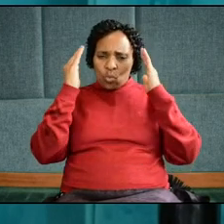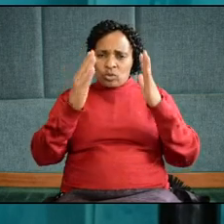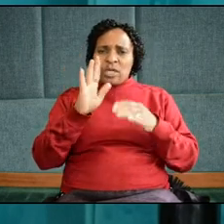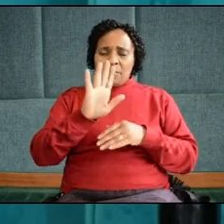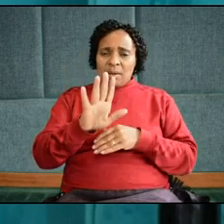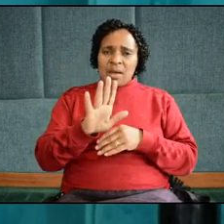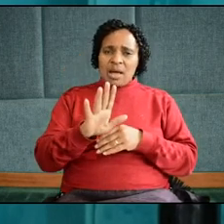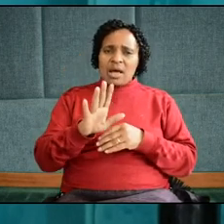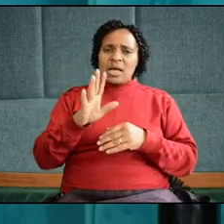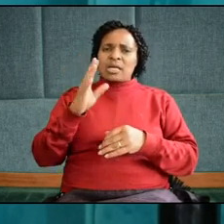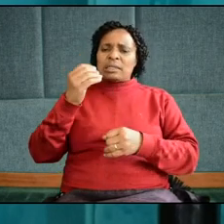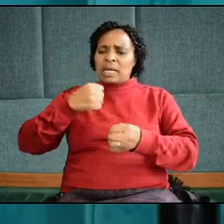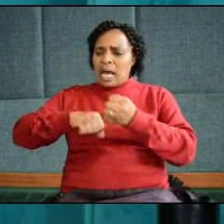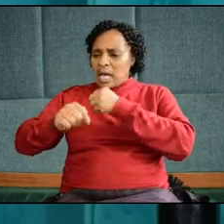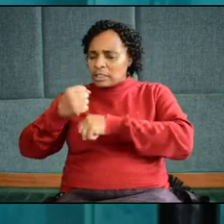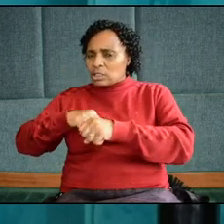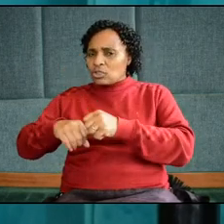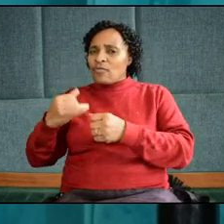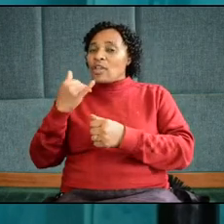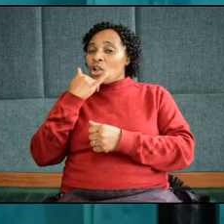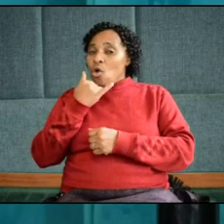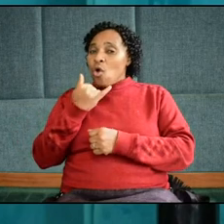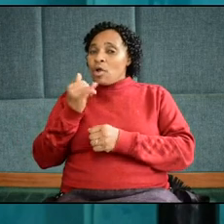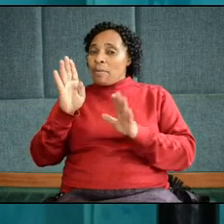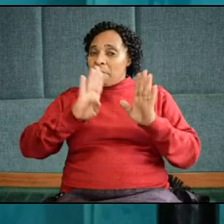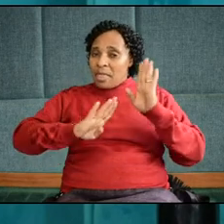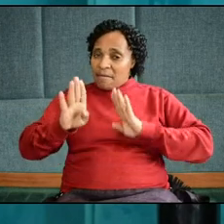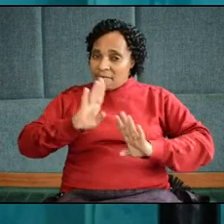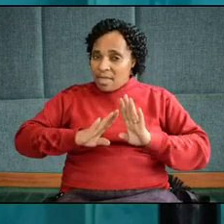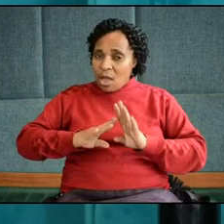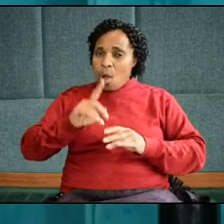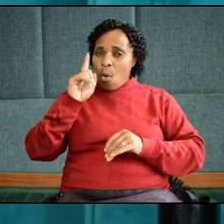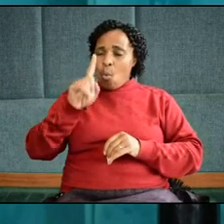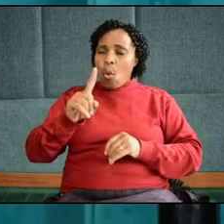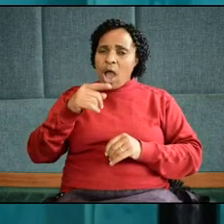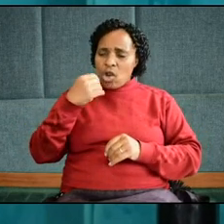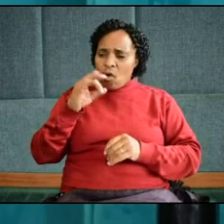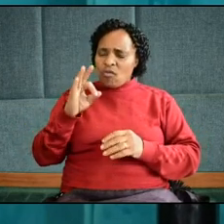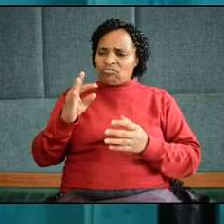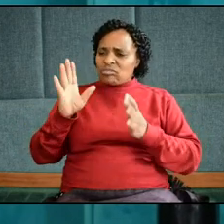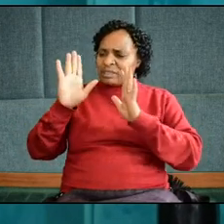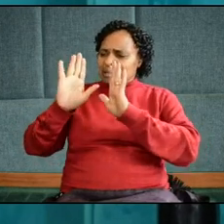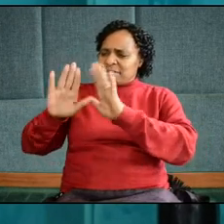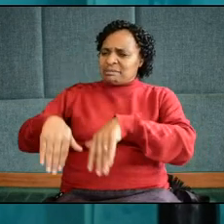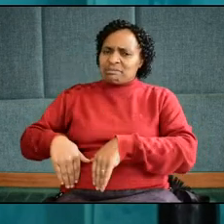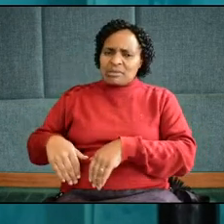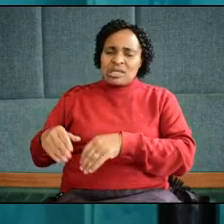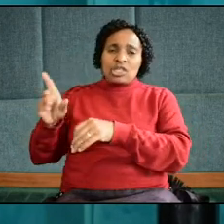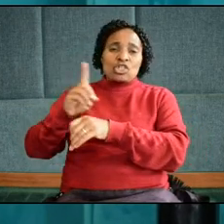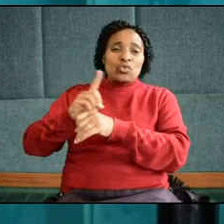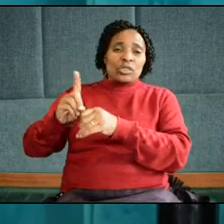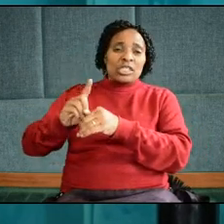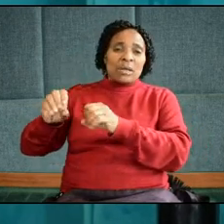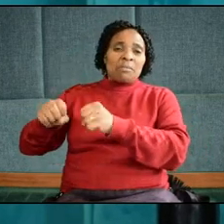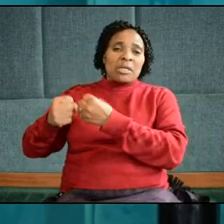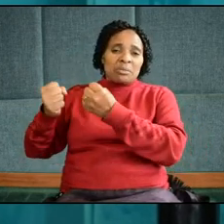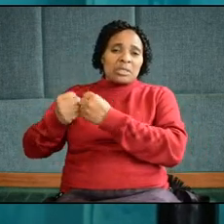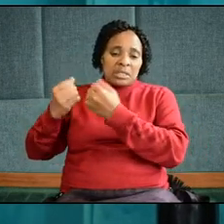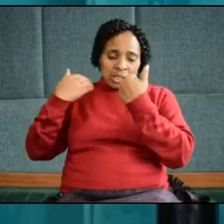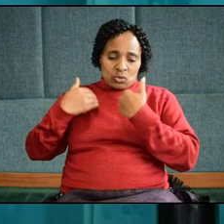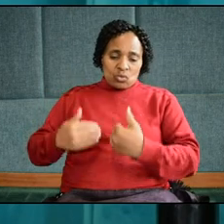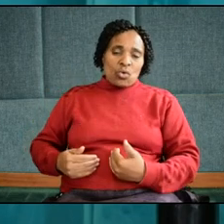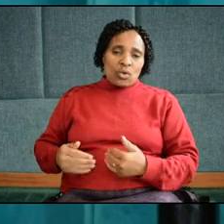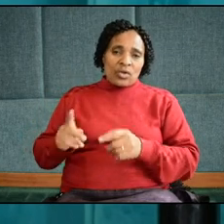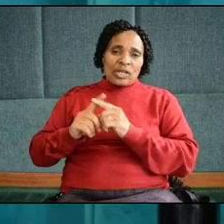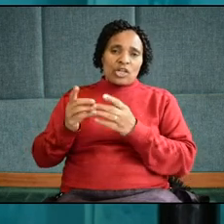the indulgence of one evil habit, one neglect of the high claims of duty, breaks down the defenses of the soul and